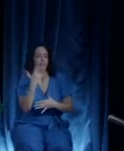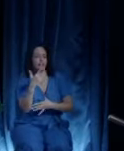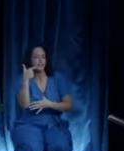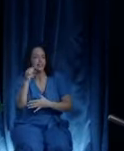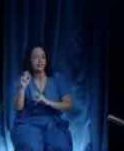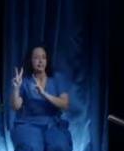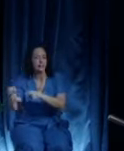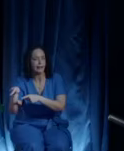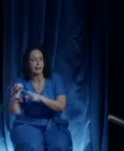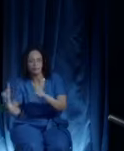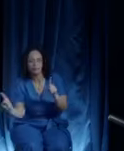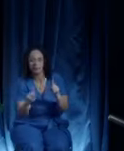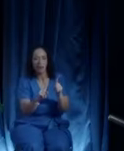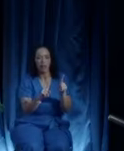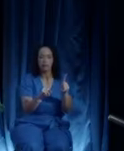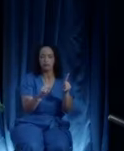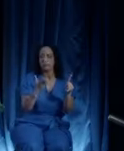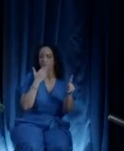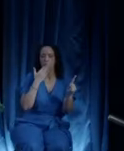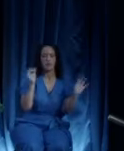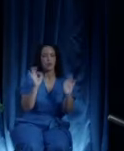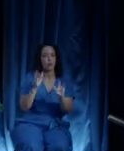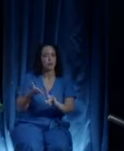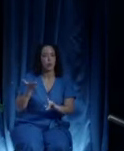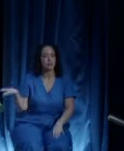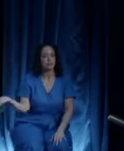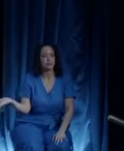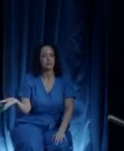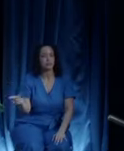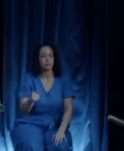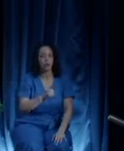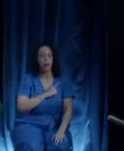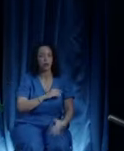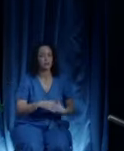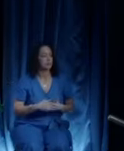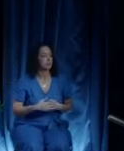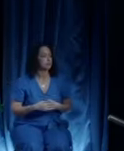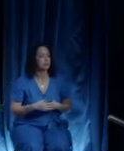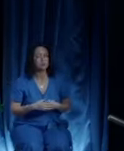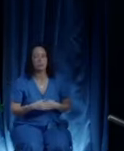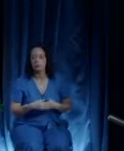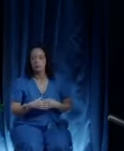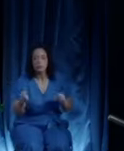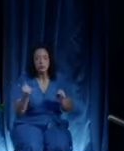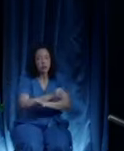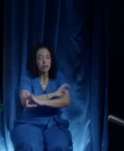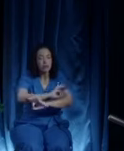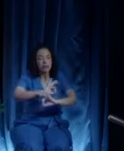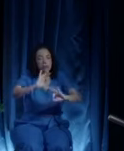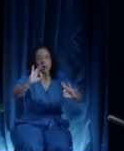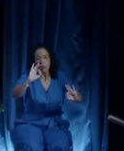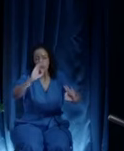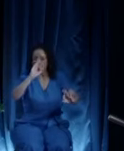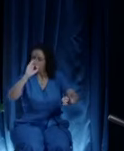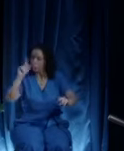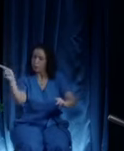he goes slightly under the radar, but it's because he never did anything extraordinary. And actually, that's a really great way to